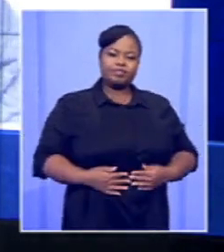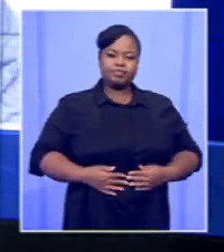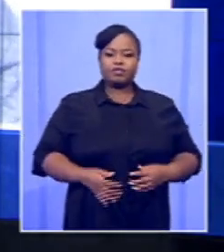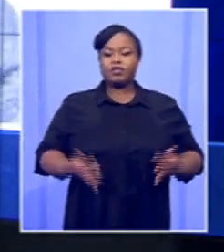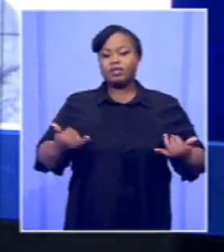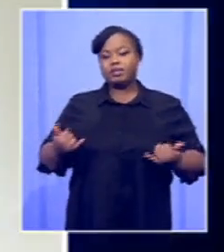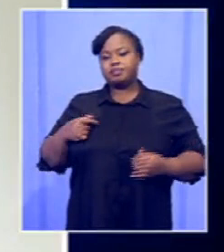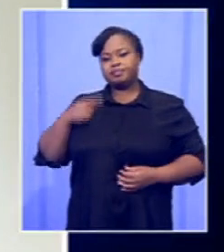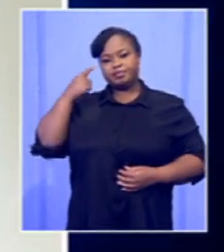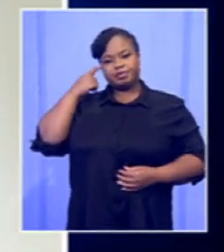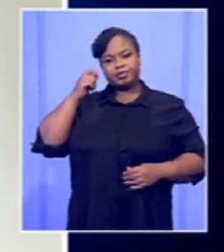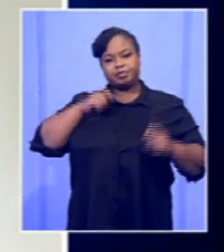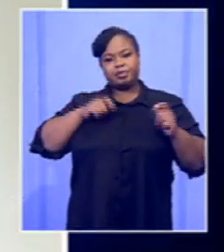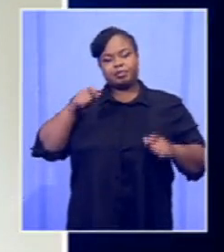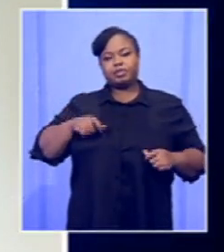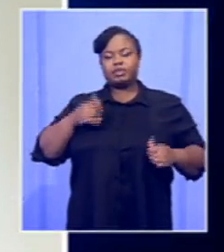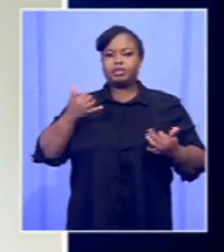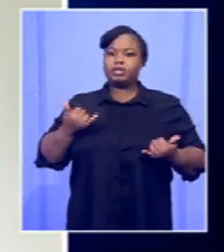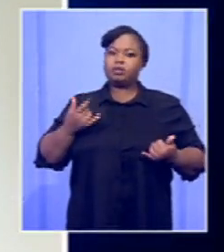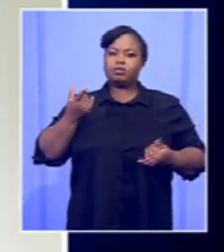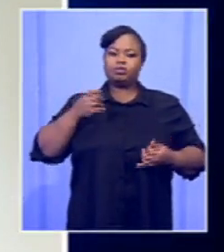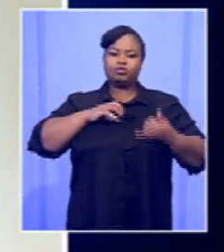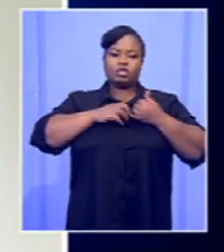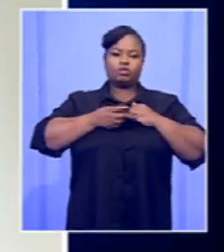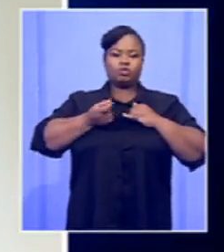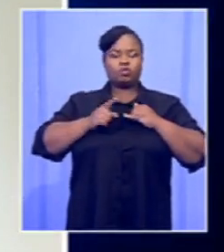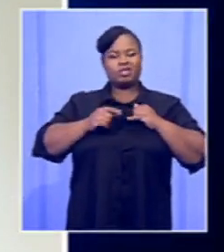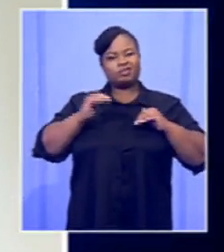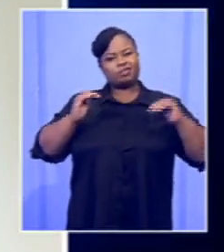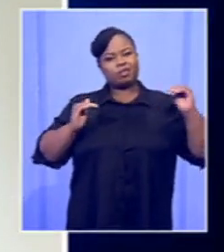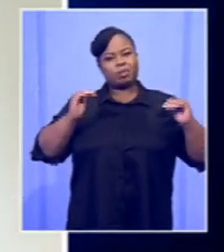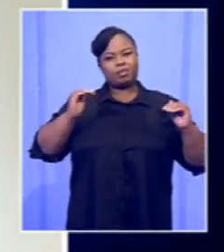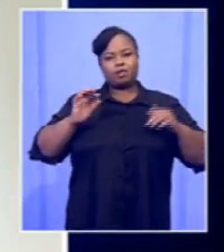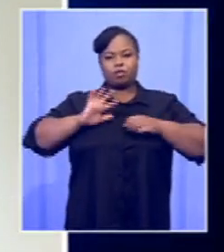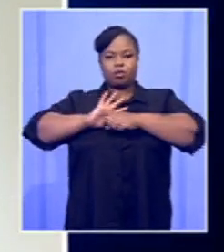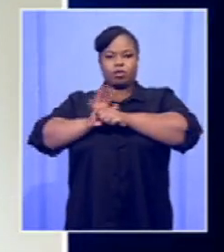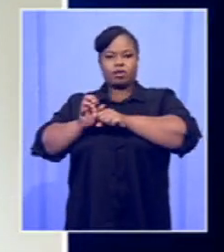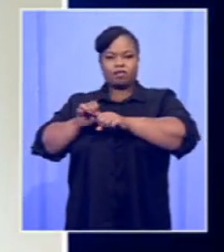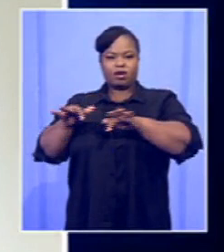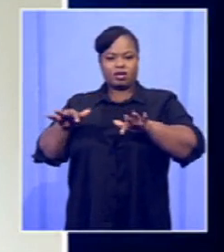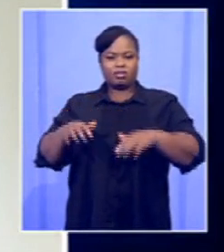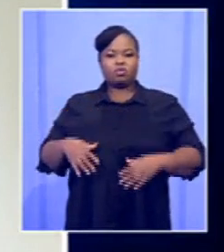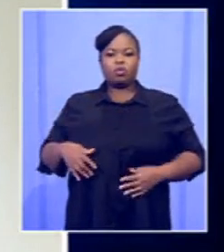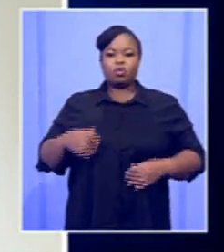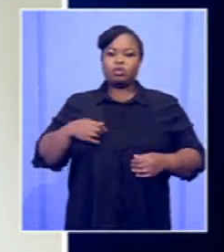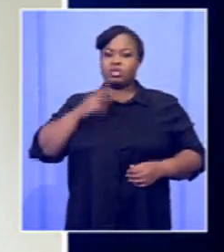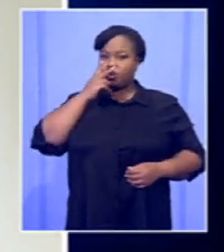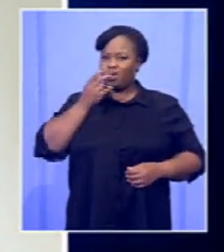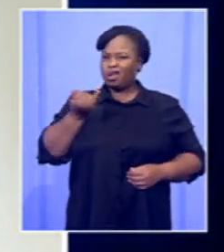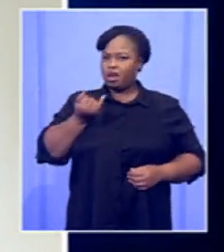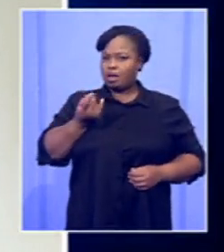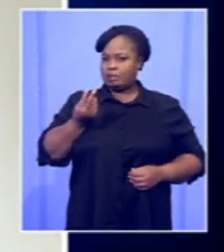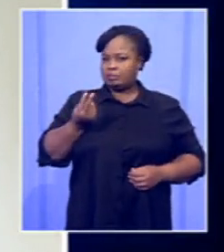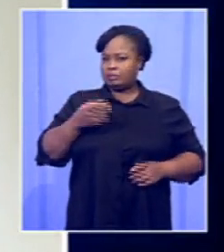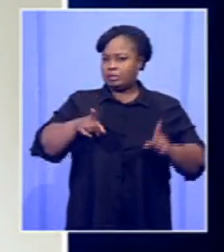Currently, I think what people are trying to do, they're trying to compare it to COVID-19, more or less even trying to make it seem similar.